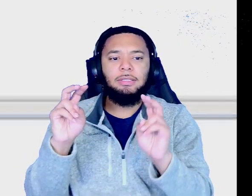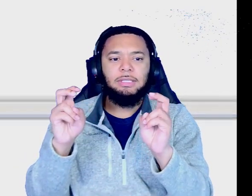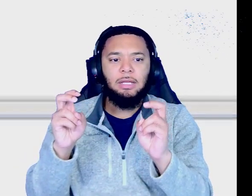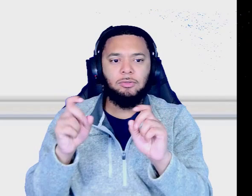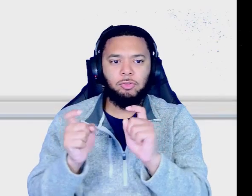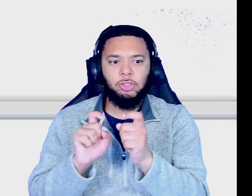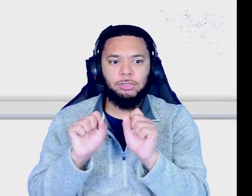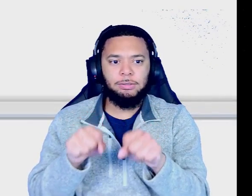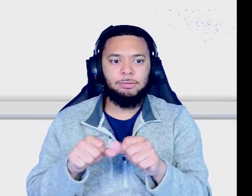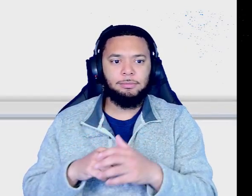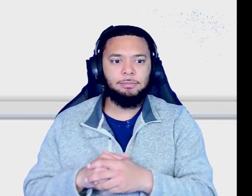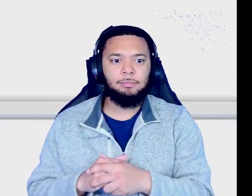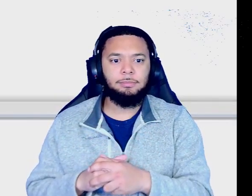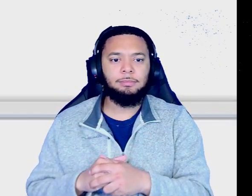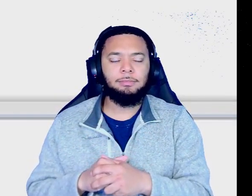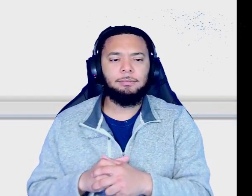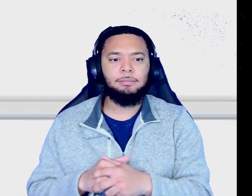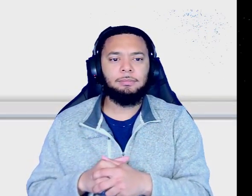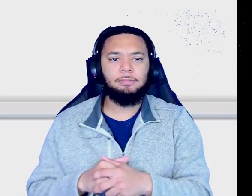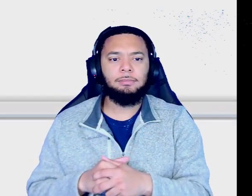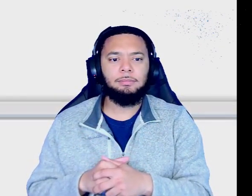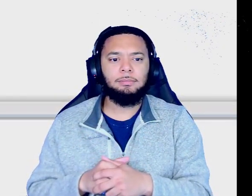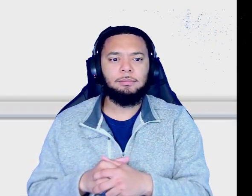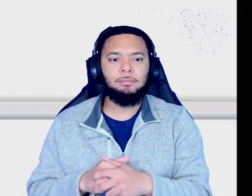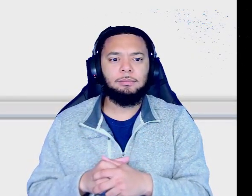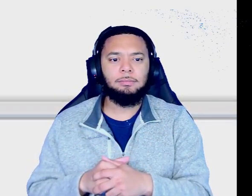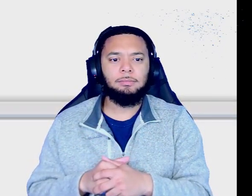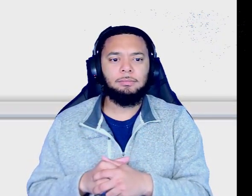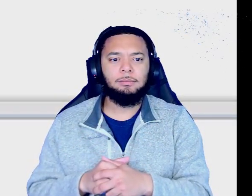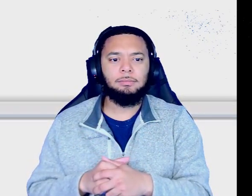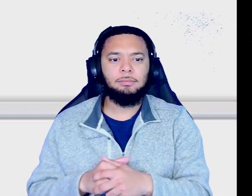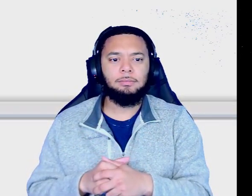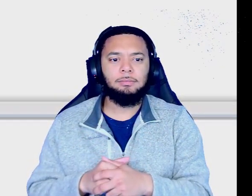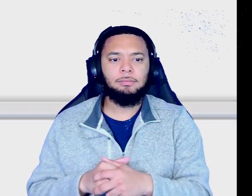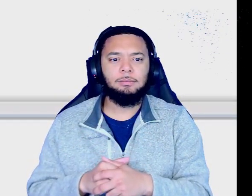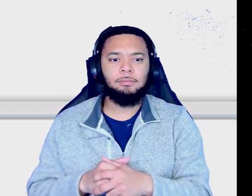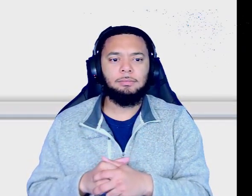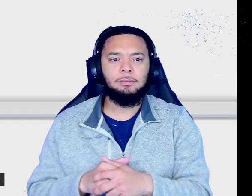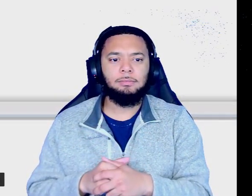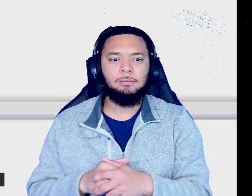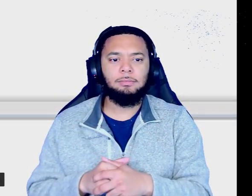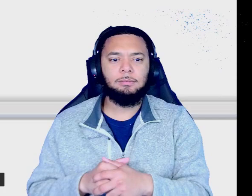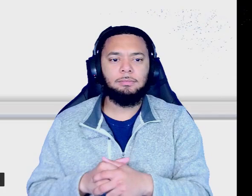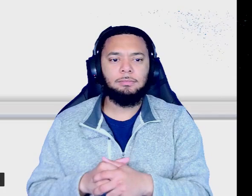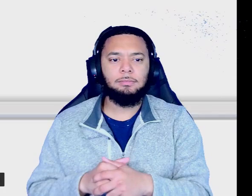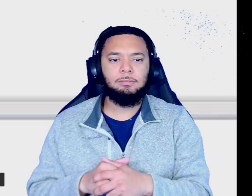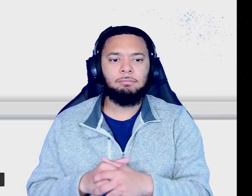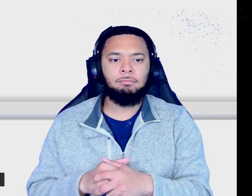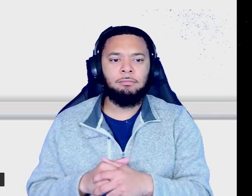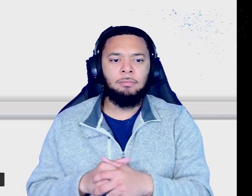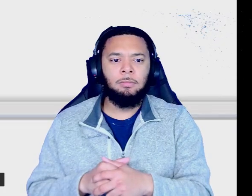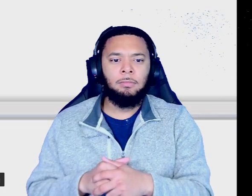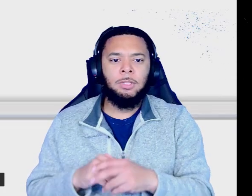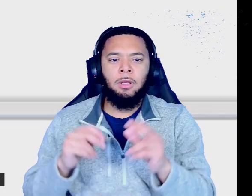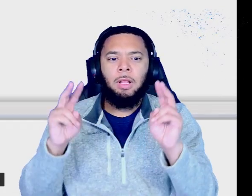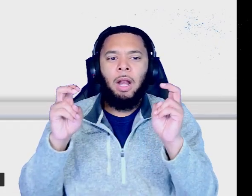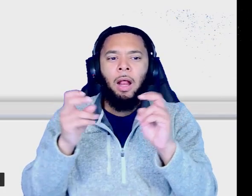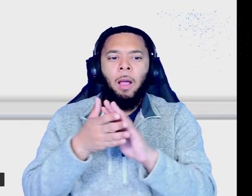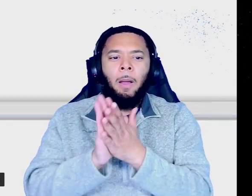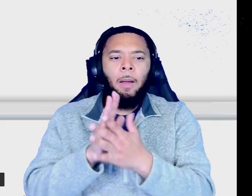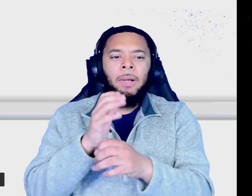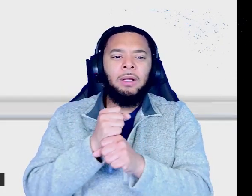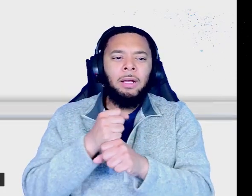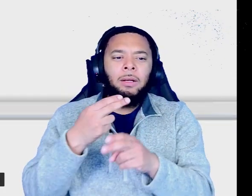So let's say I want the title to be get name, and I want the icon to